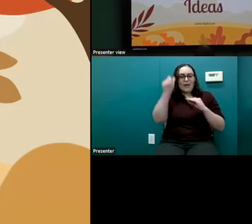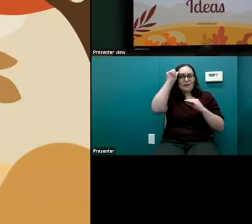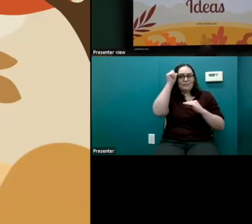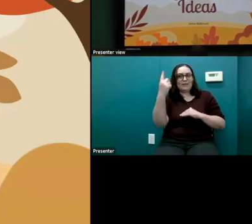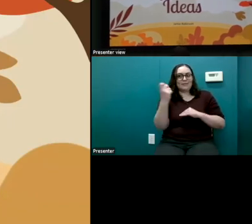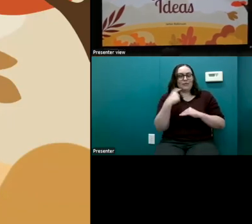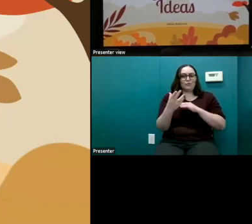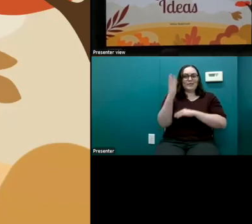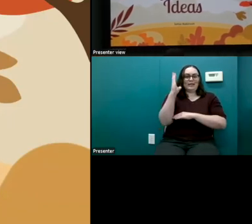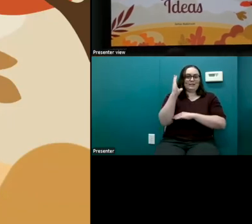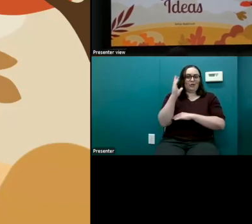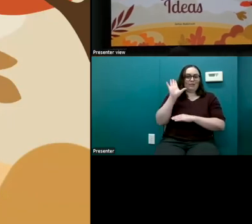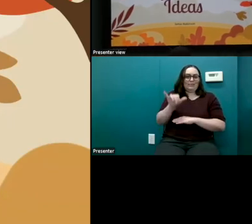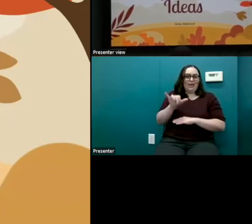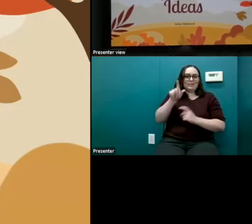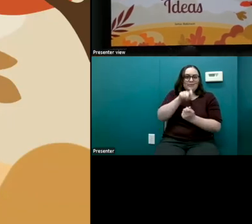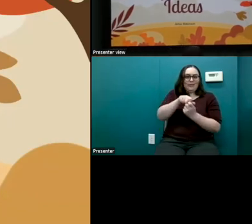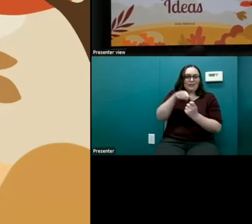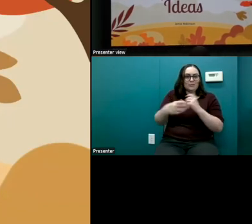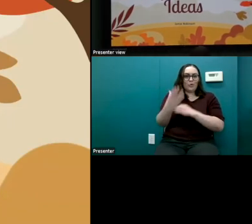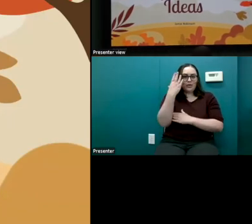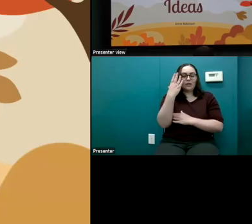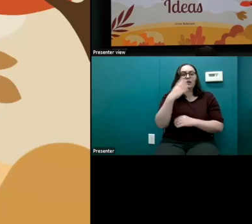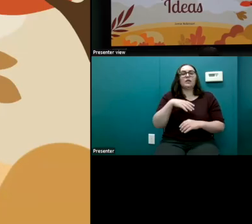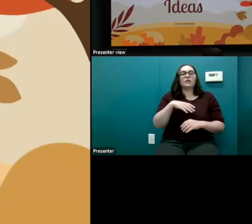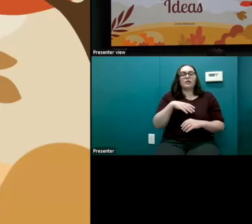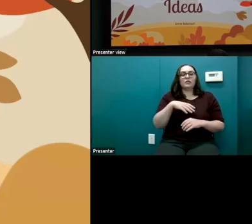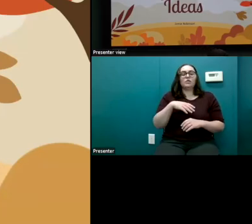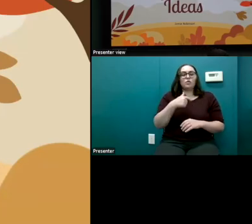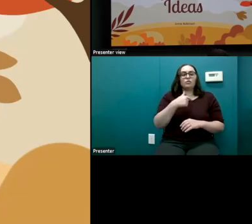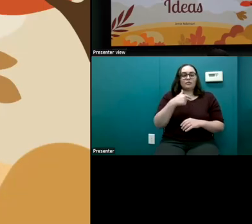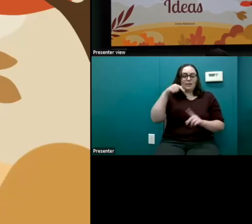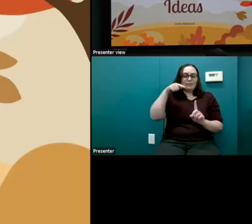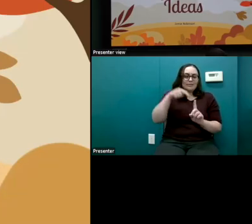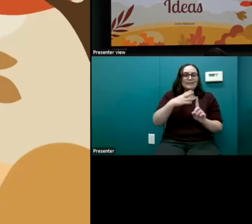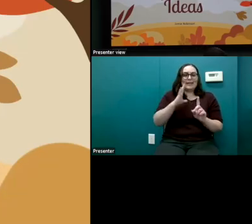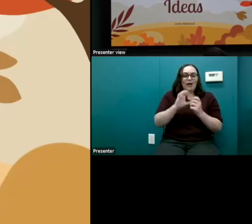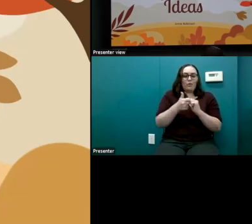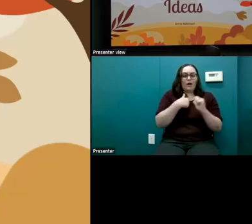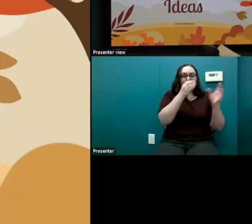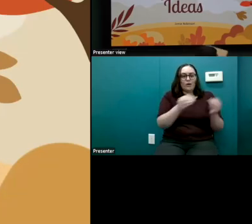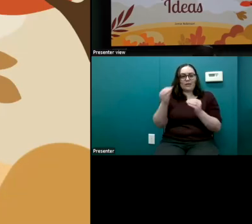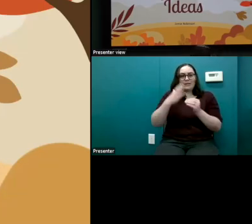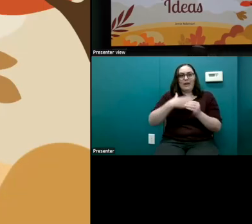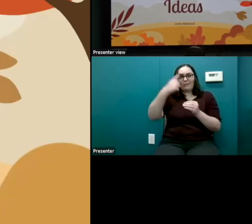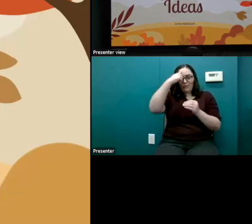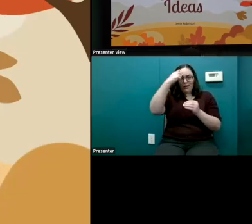morning. So this was a way for my brain to organize all the resources that we had available.